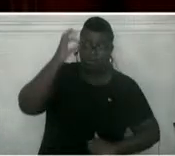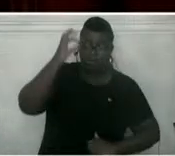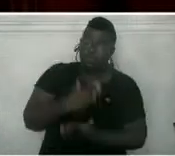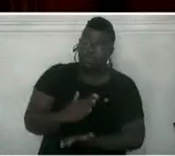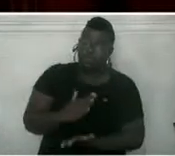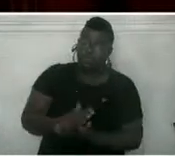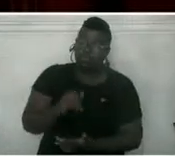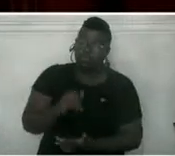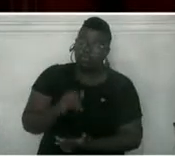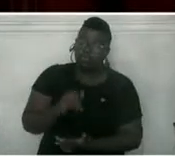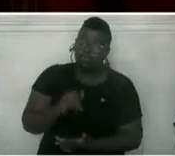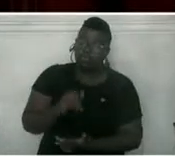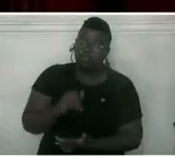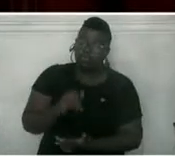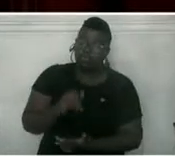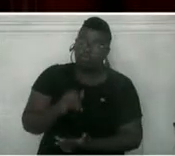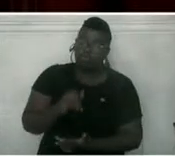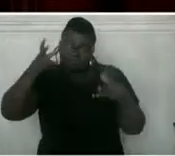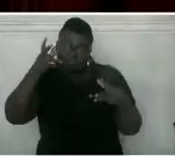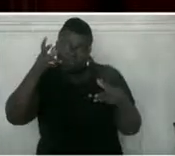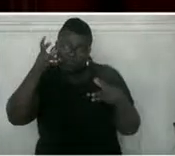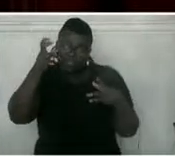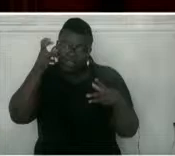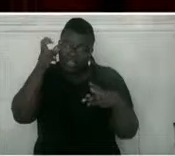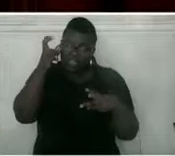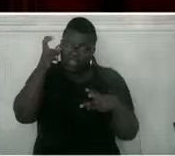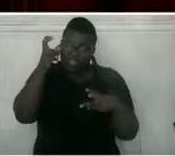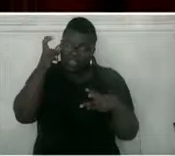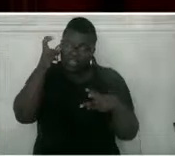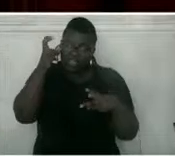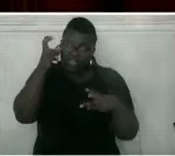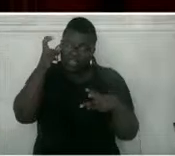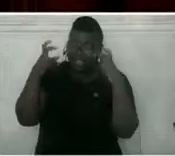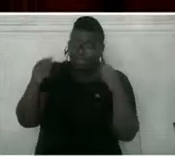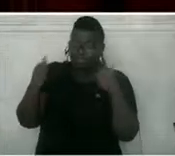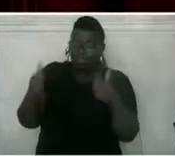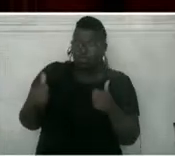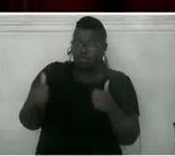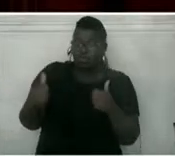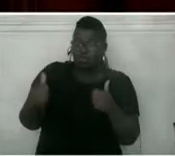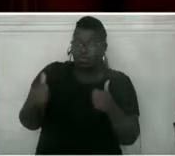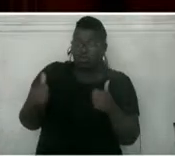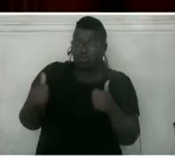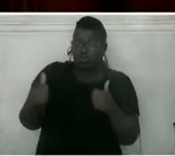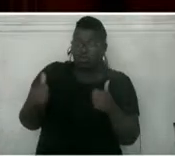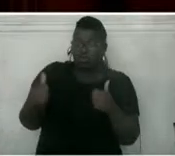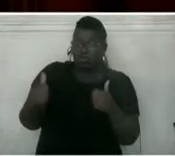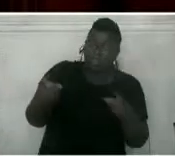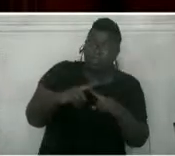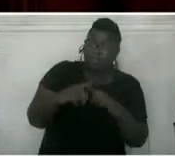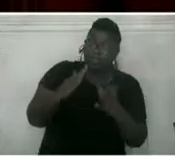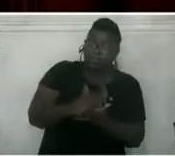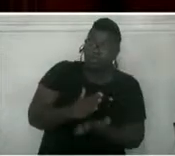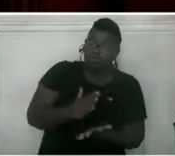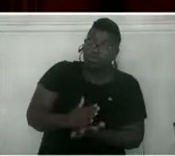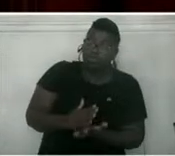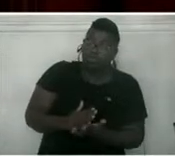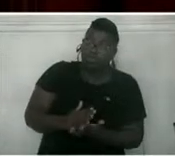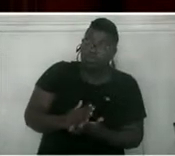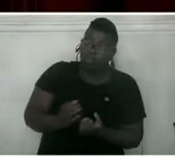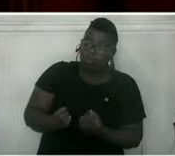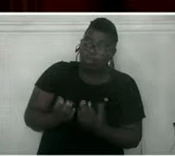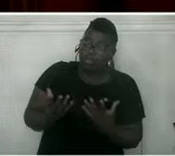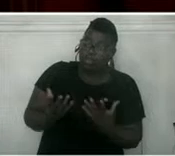not only enhance good governance, but also ensure quality services. We have commenced with